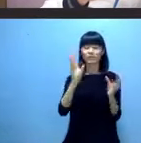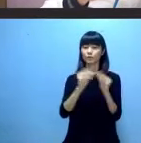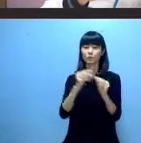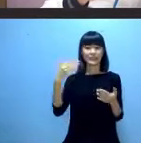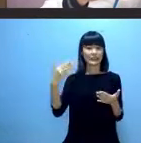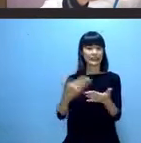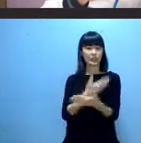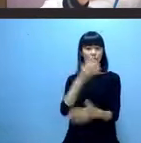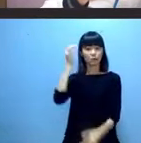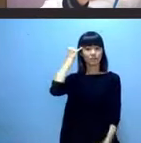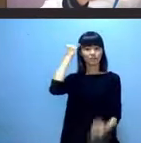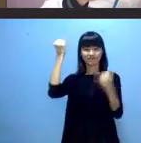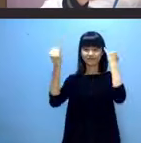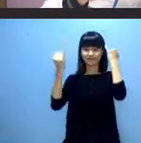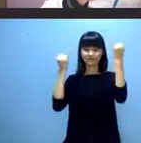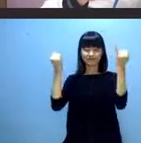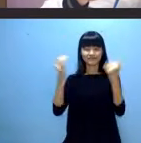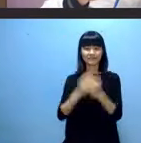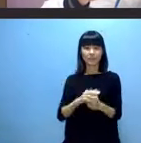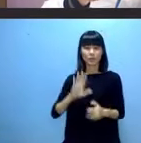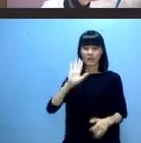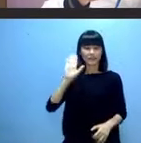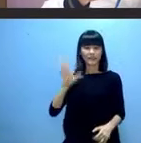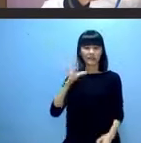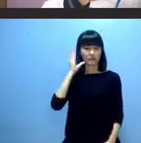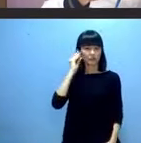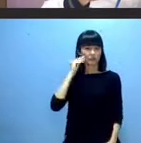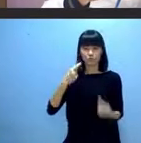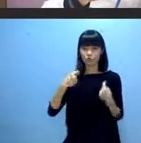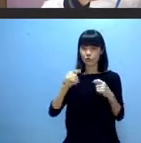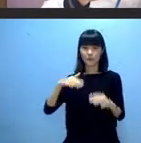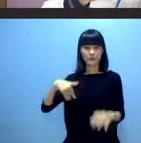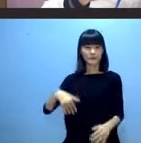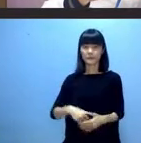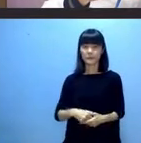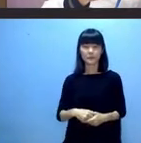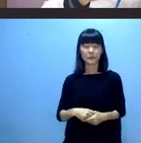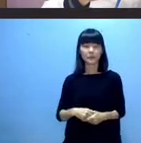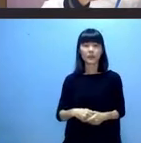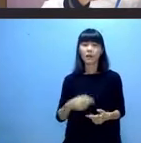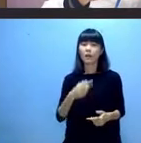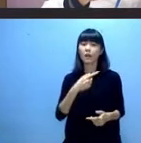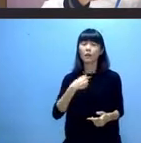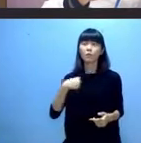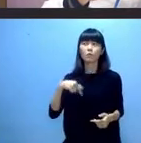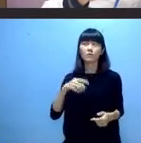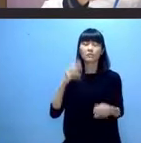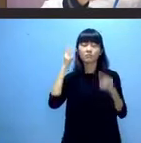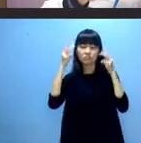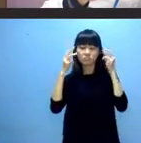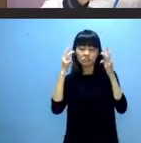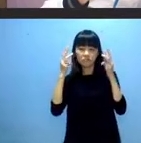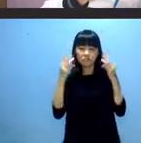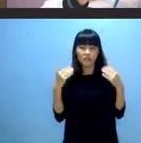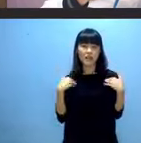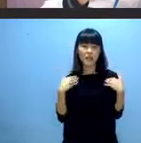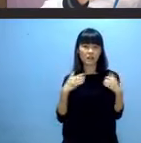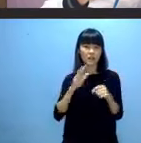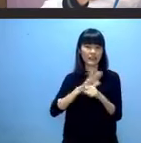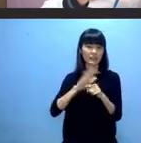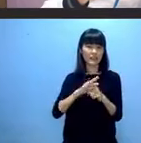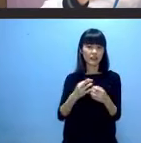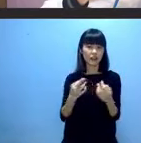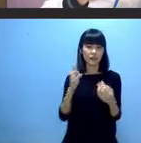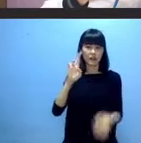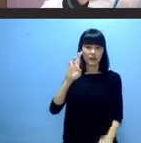before. Yeah, so I was concerned about whether or not we had enough resilience within the team to see